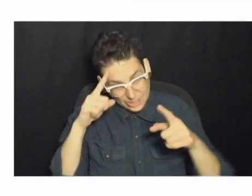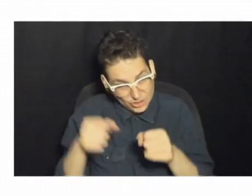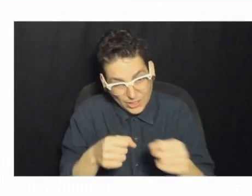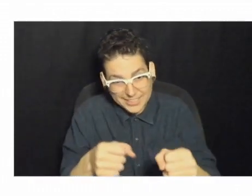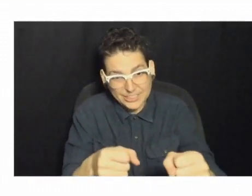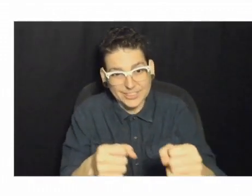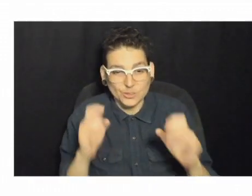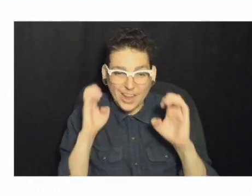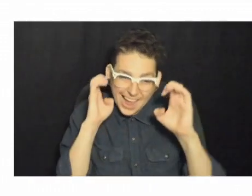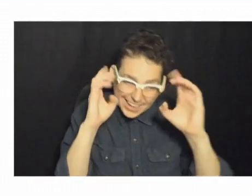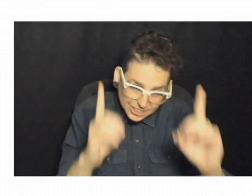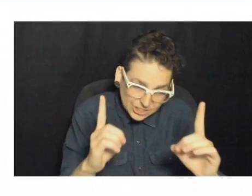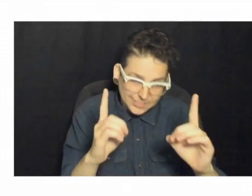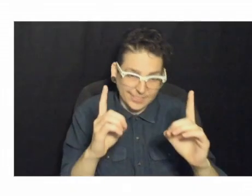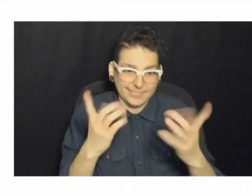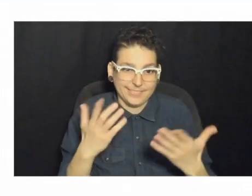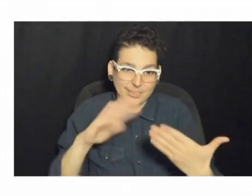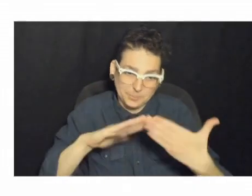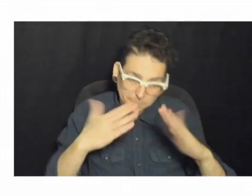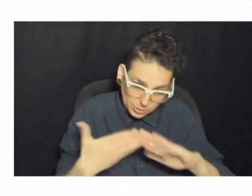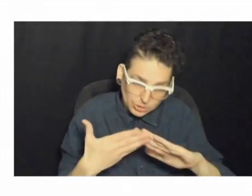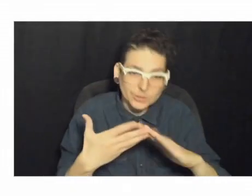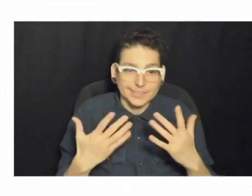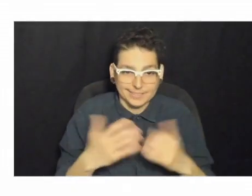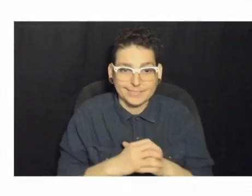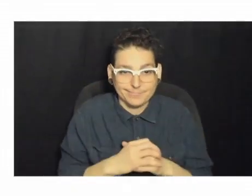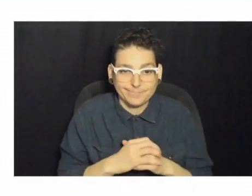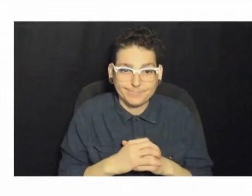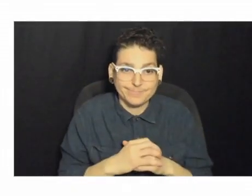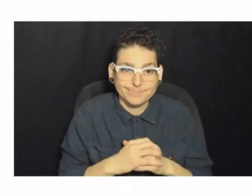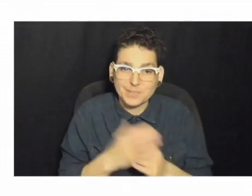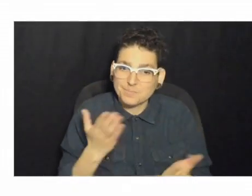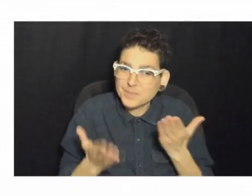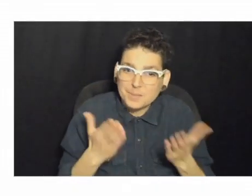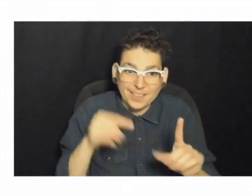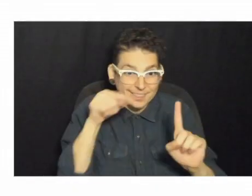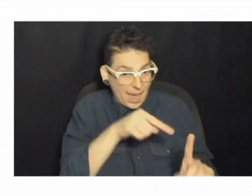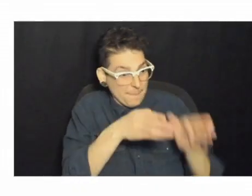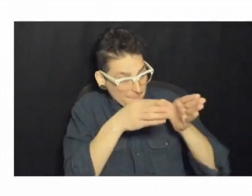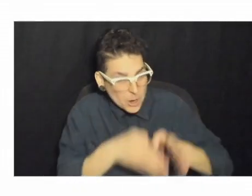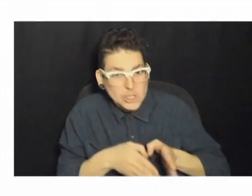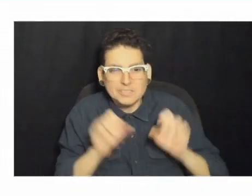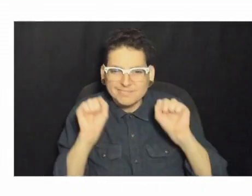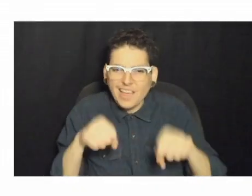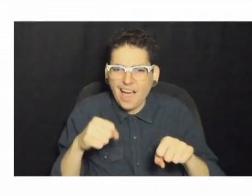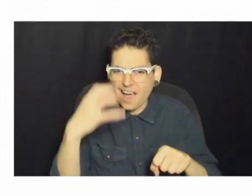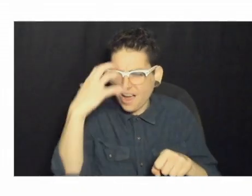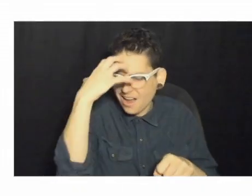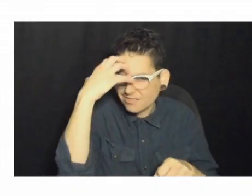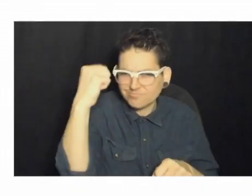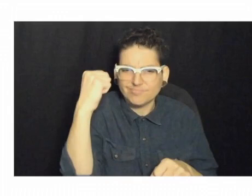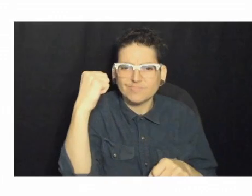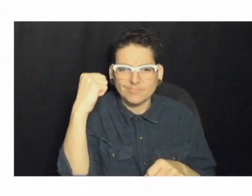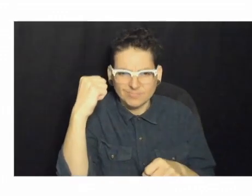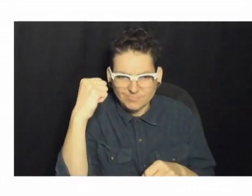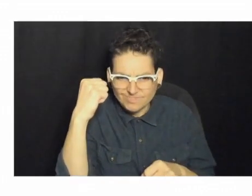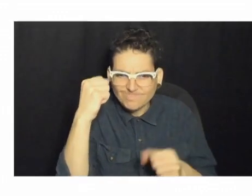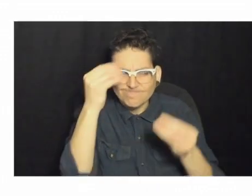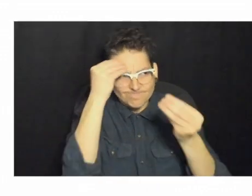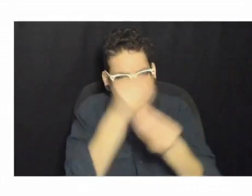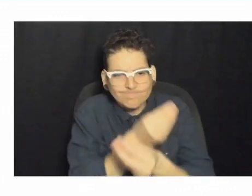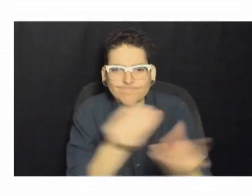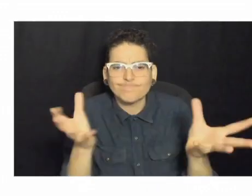kind of, that memory holder on things that should be, how it's informing the community.